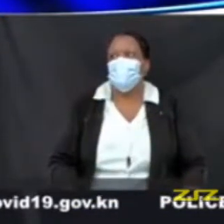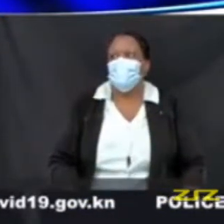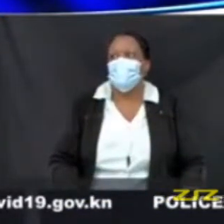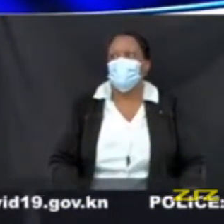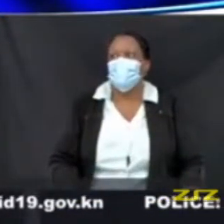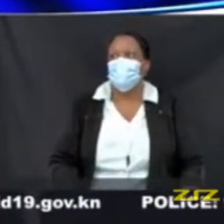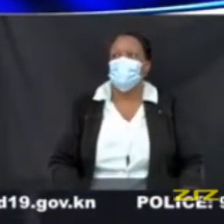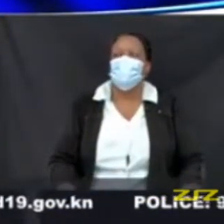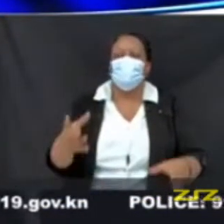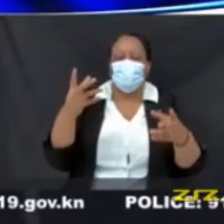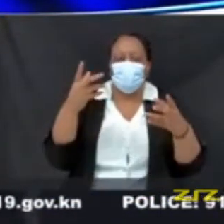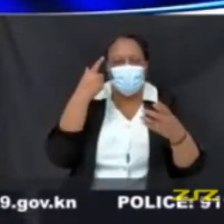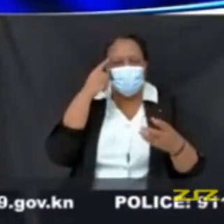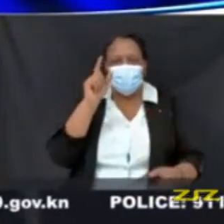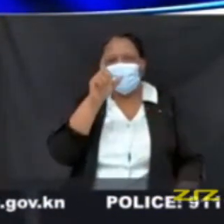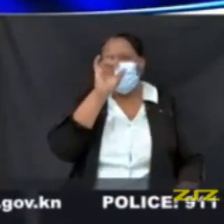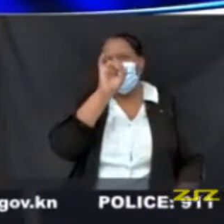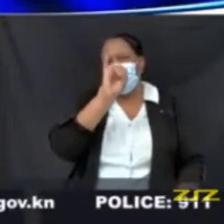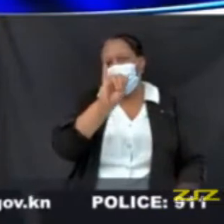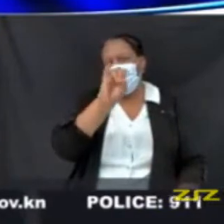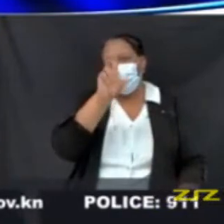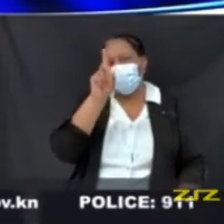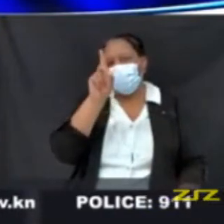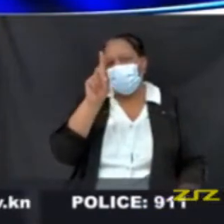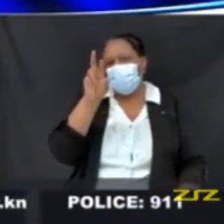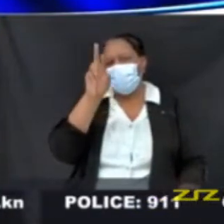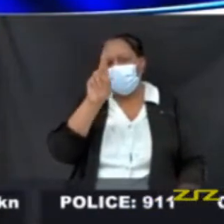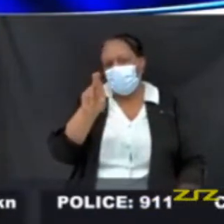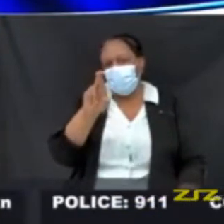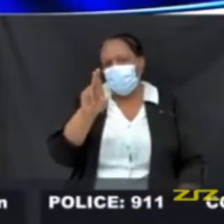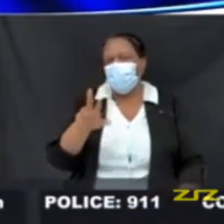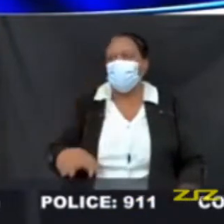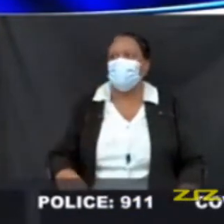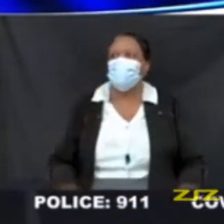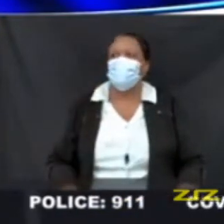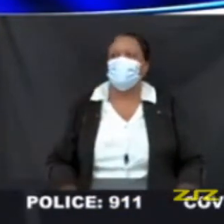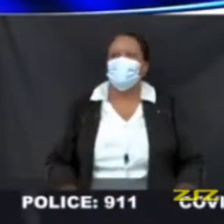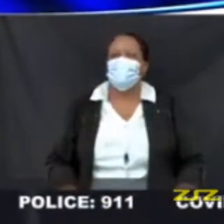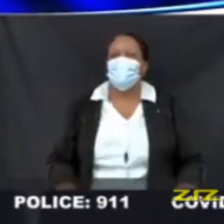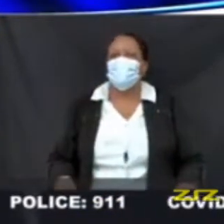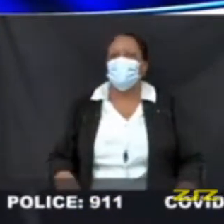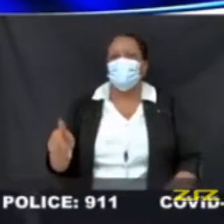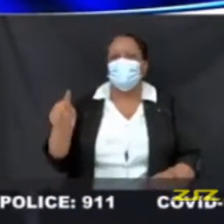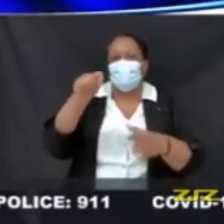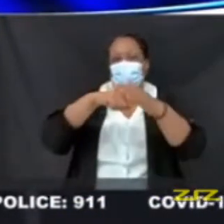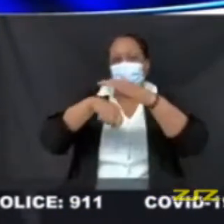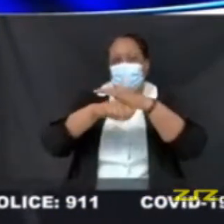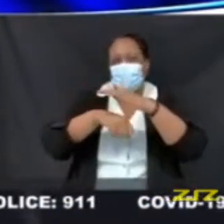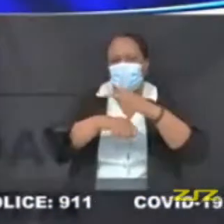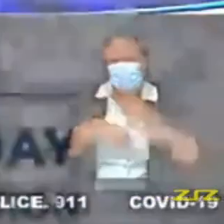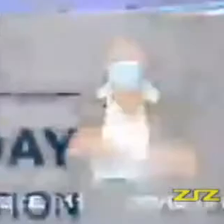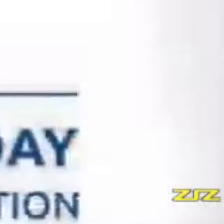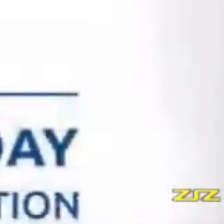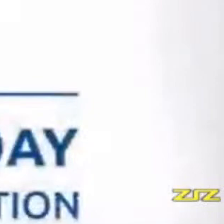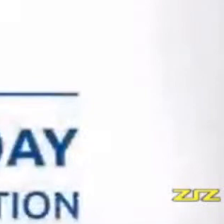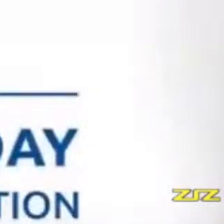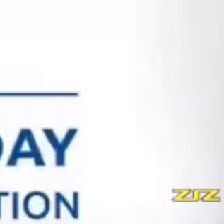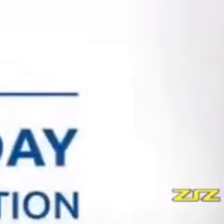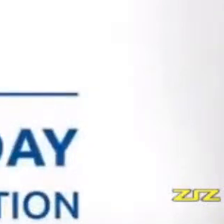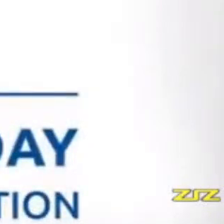Reduction, which is being observed under the theme #OnlyTogether. Thank you for your attention.